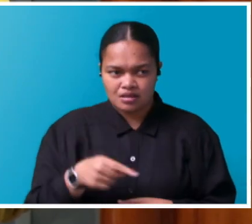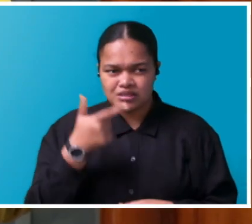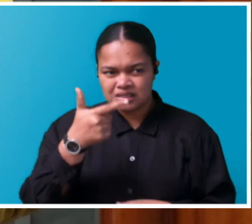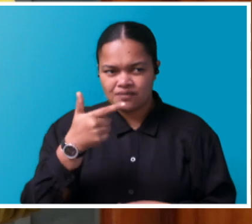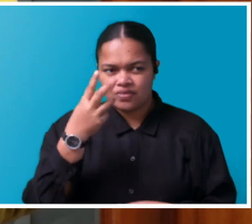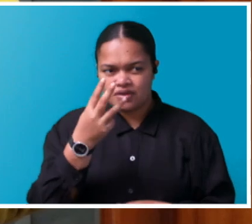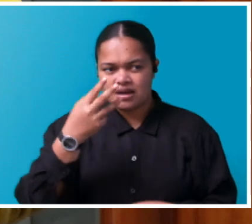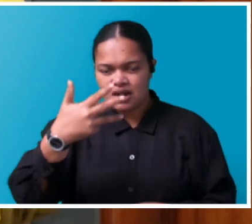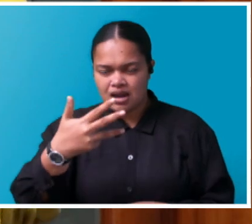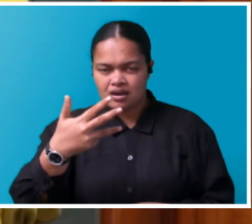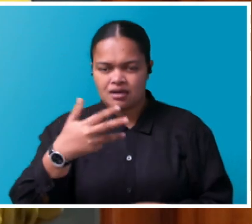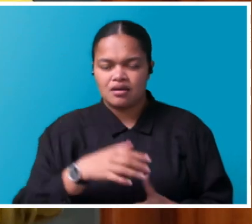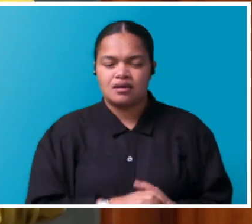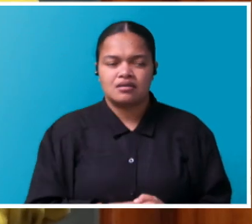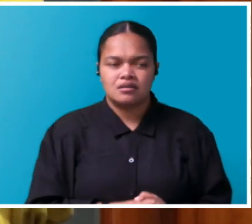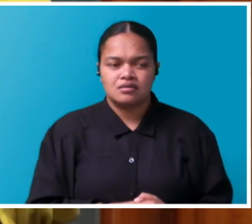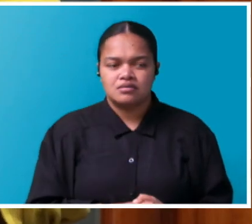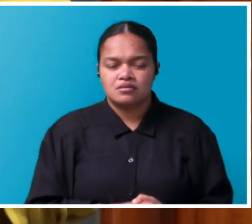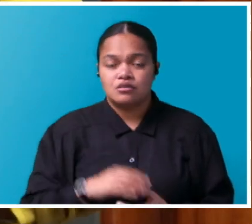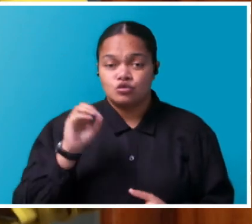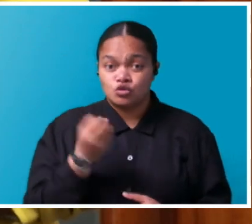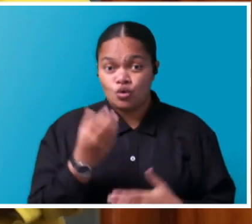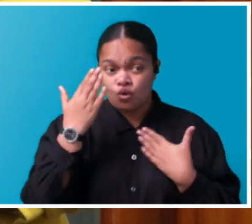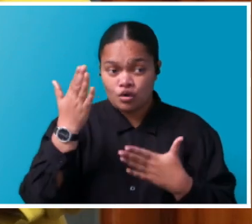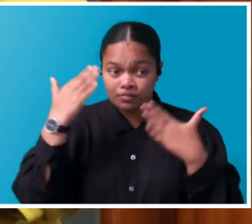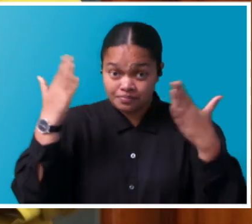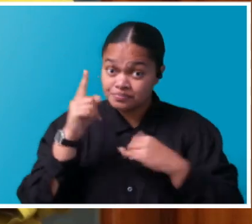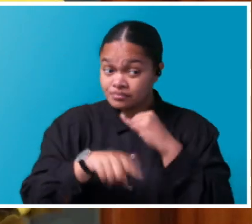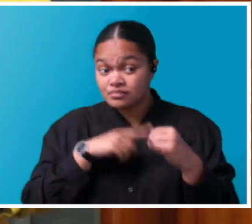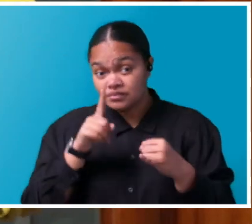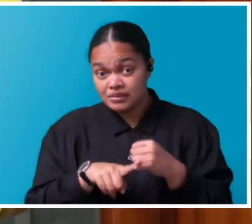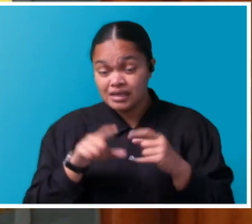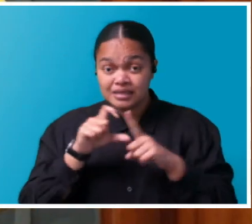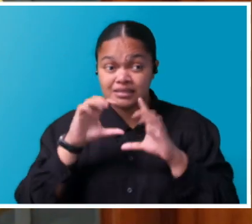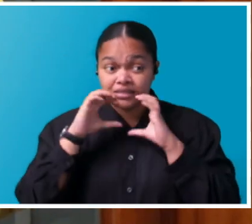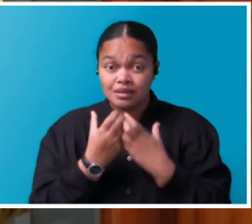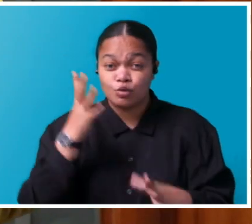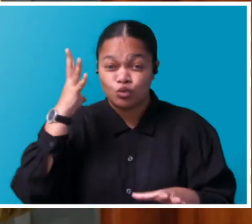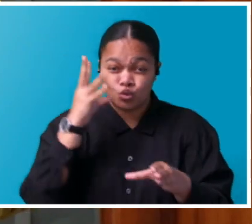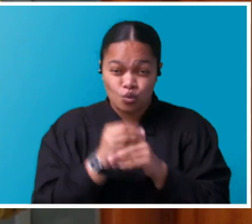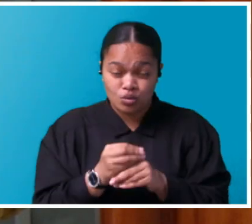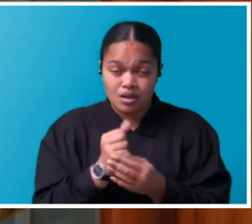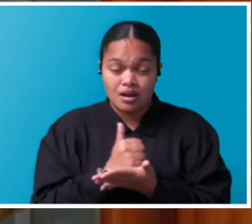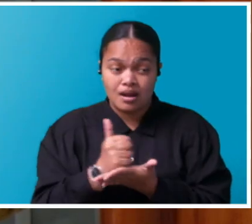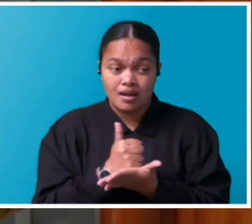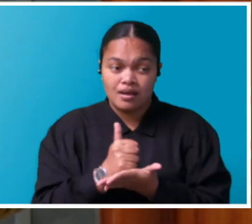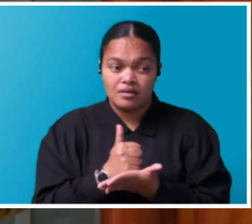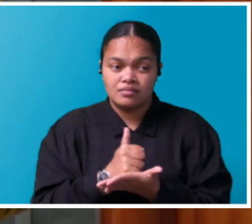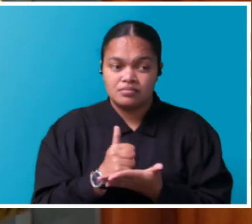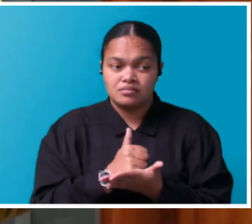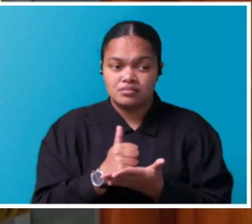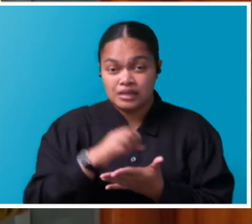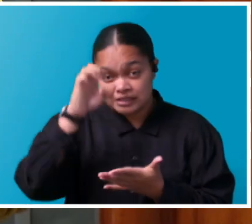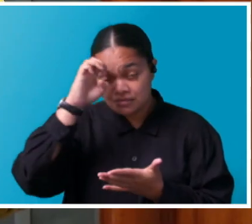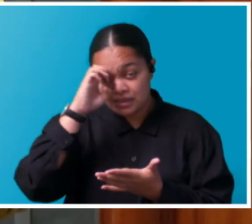19,739 emission reduction units. Honorable Speaker, by the end of December, the total number of emission reduction units expected to